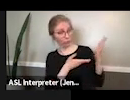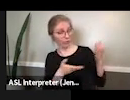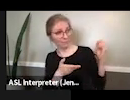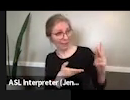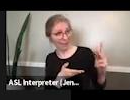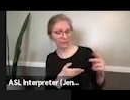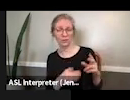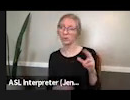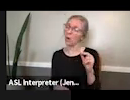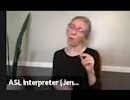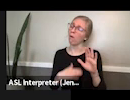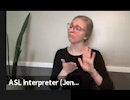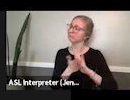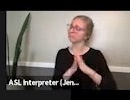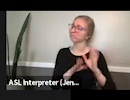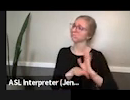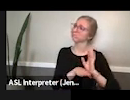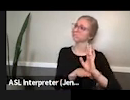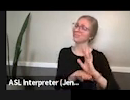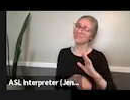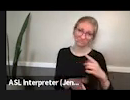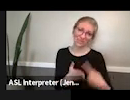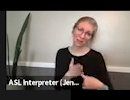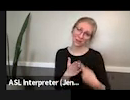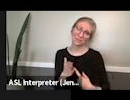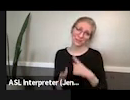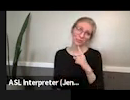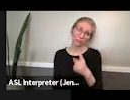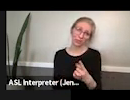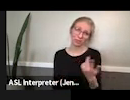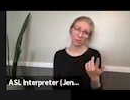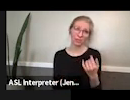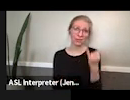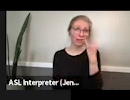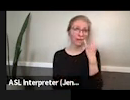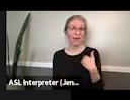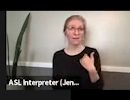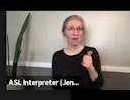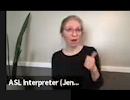too busy. And sometimes that's real, right? If they have other kids, if the